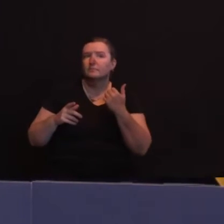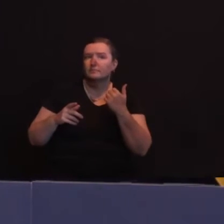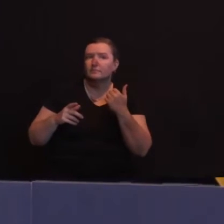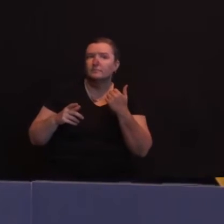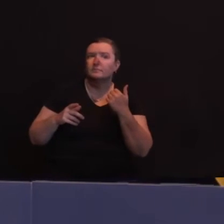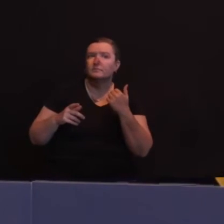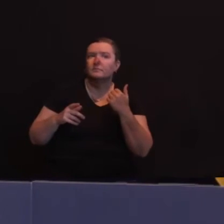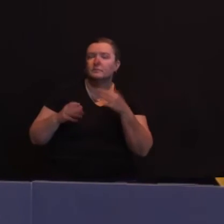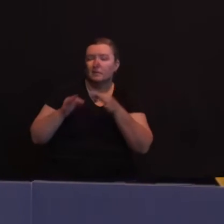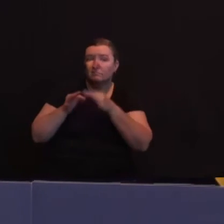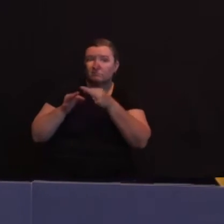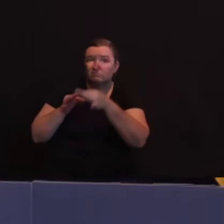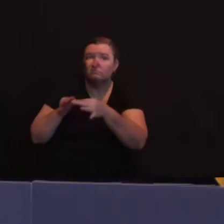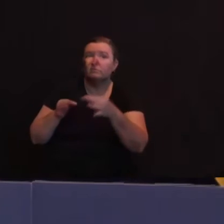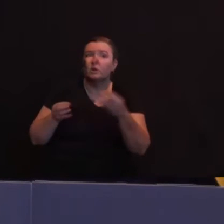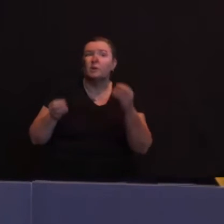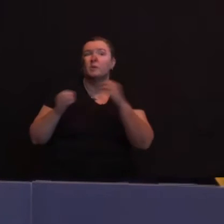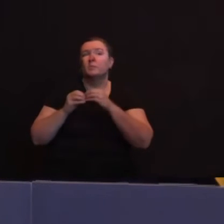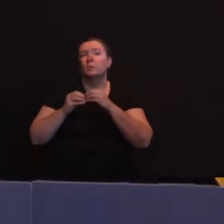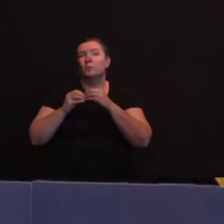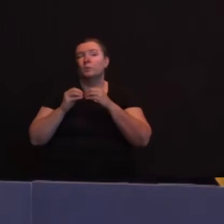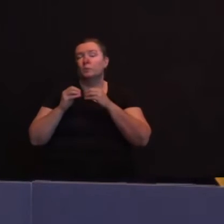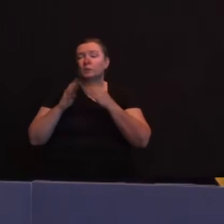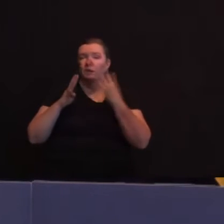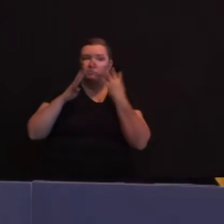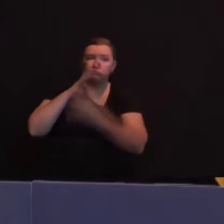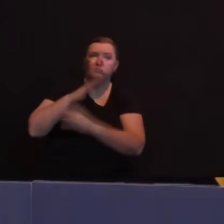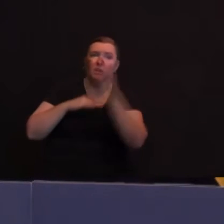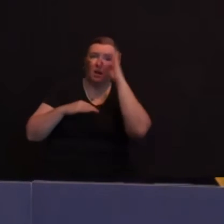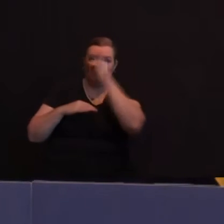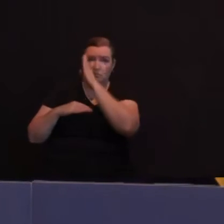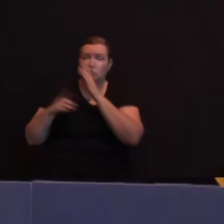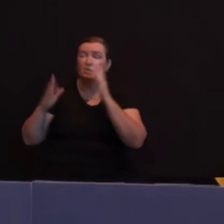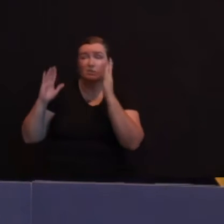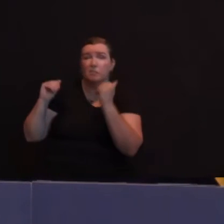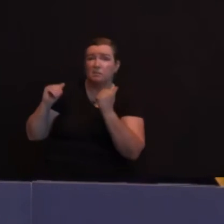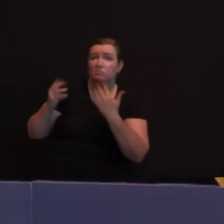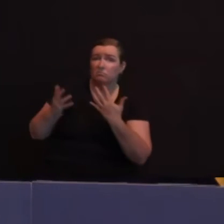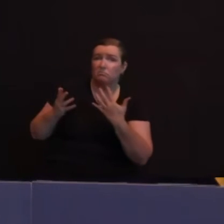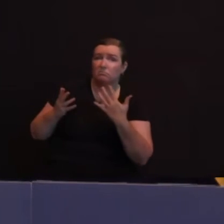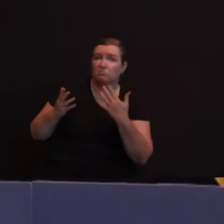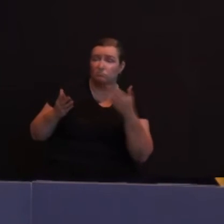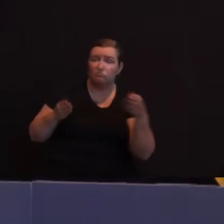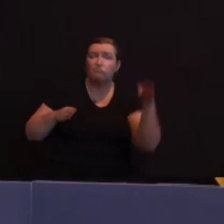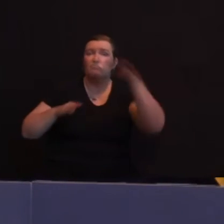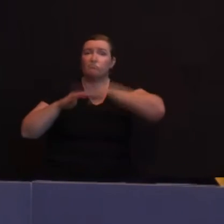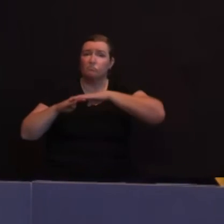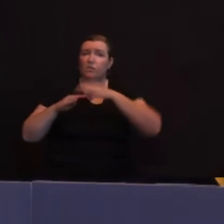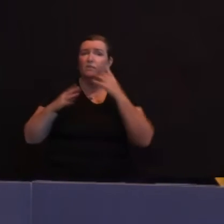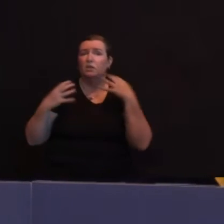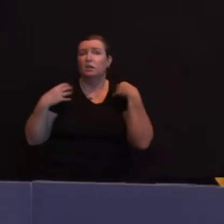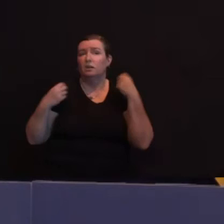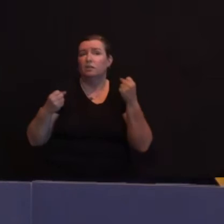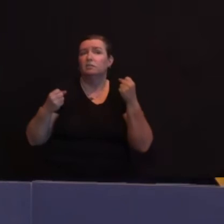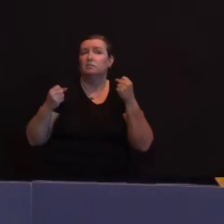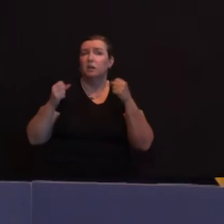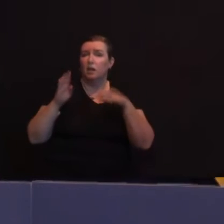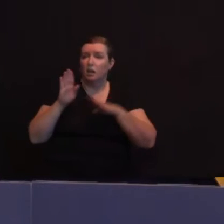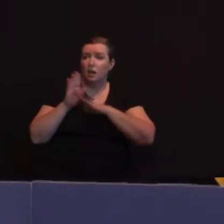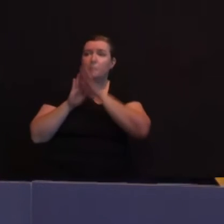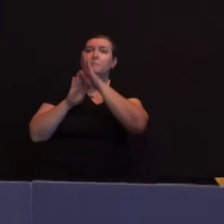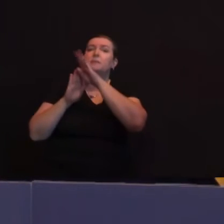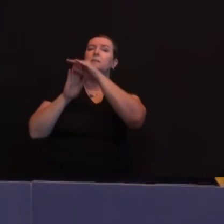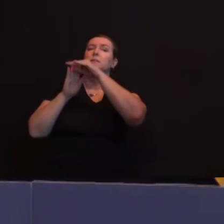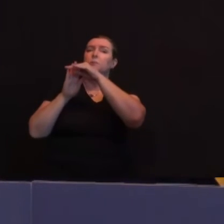hospitalizations. So we do expect the tick up. What we see is the recovery happens fairly